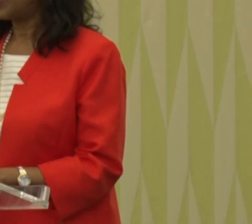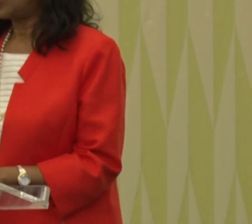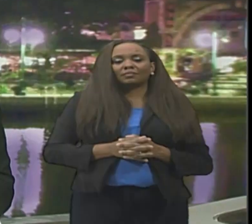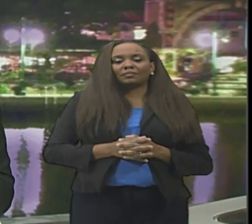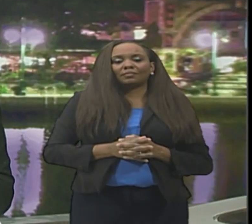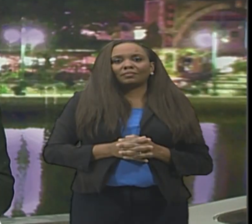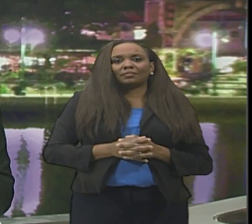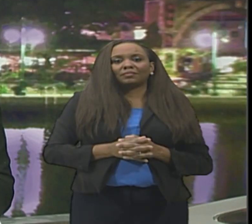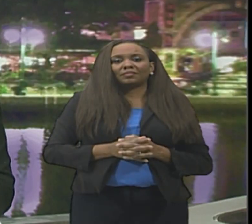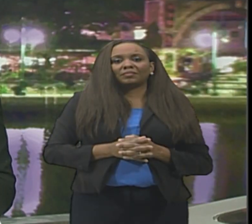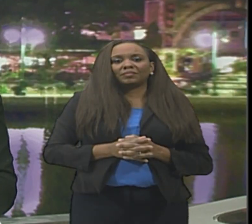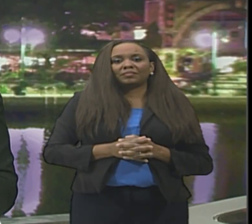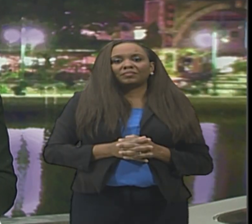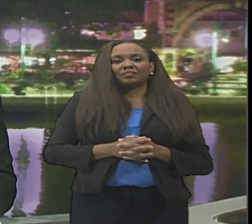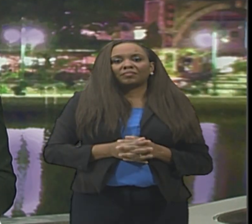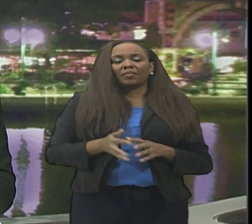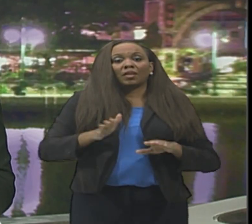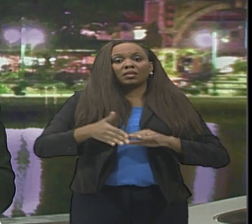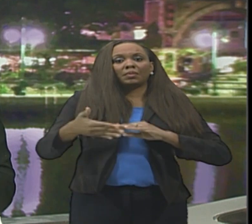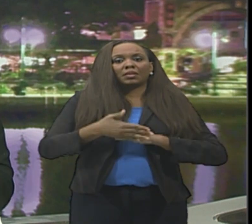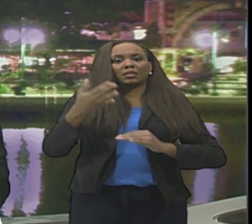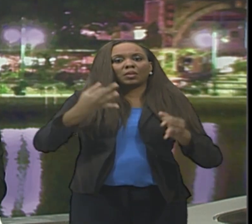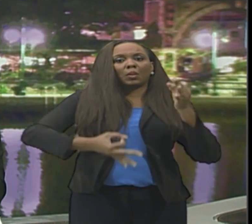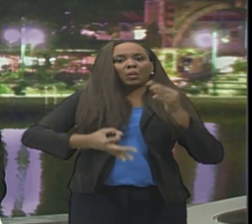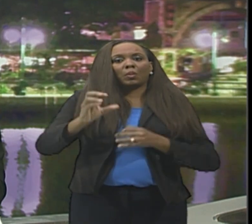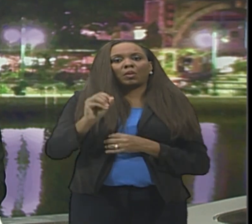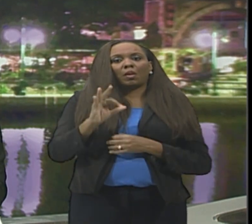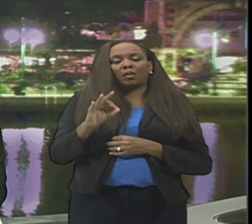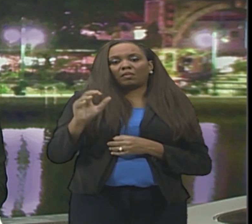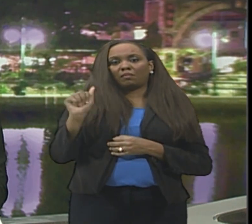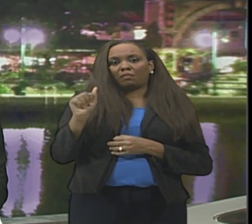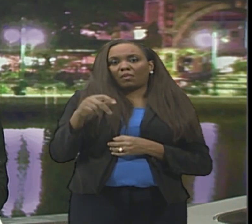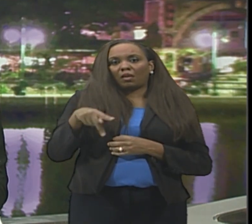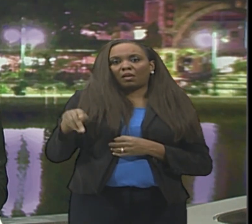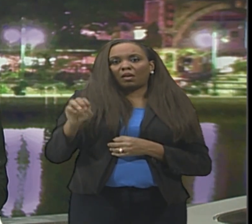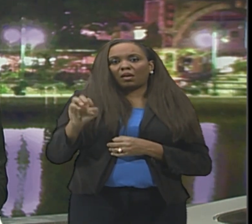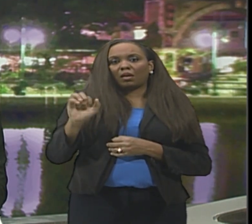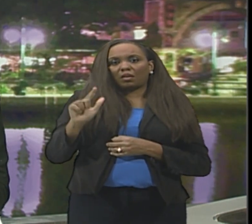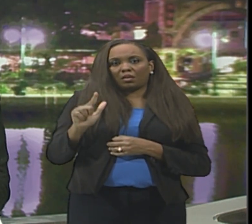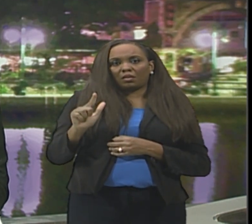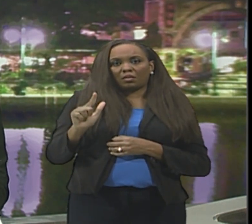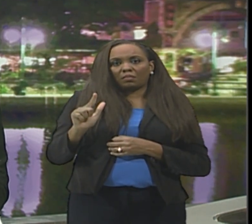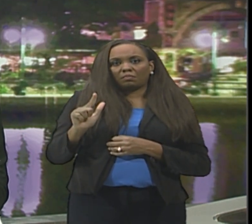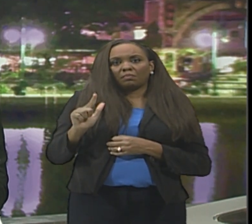SEDIMA. Jamaica's Court of Appeal has granted leave for new